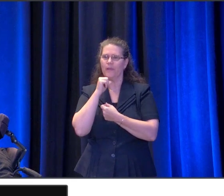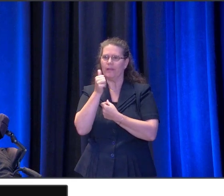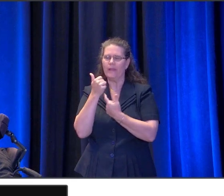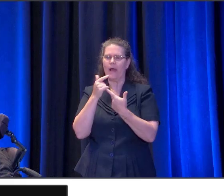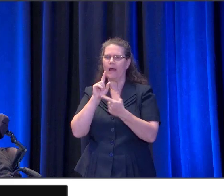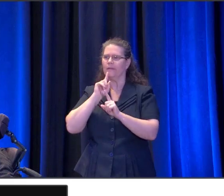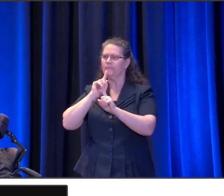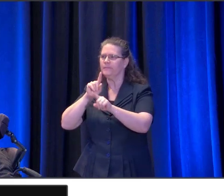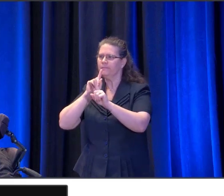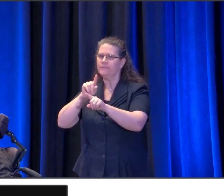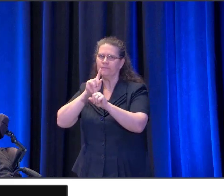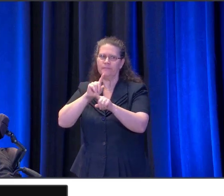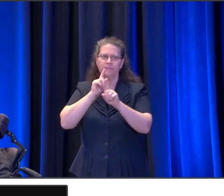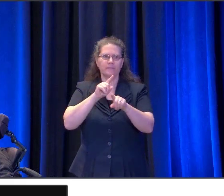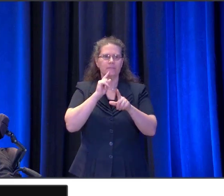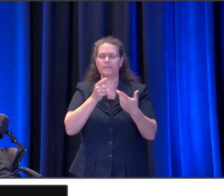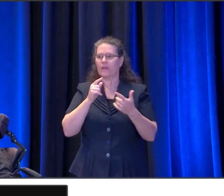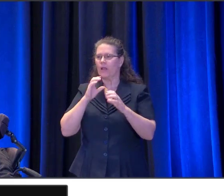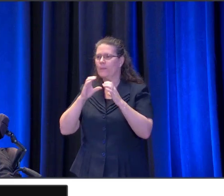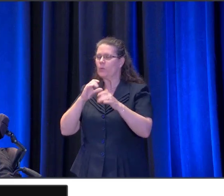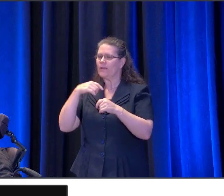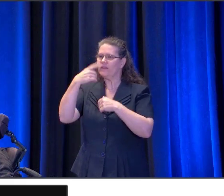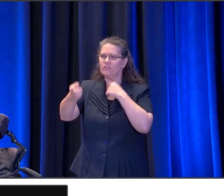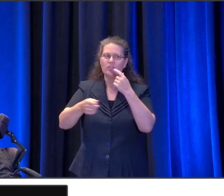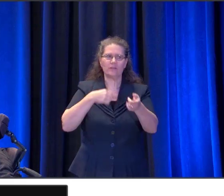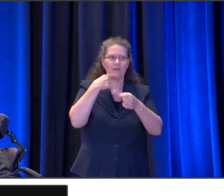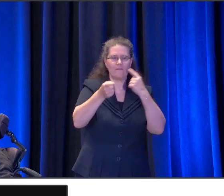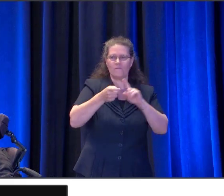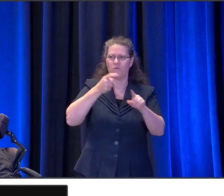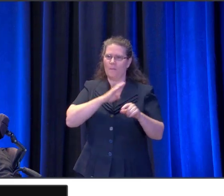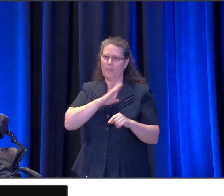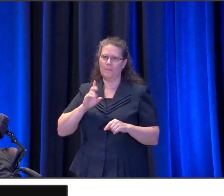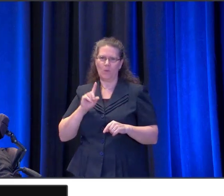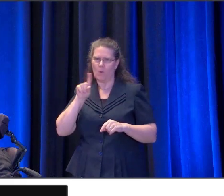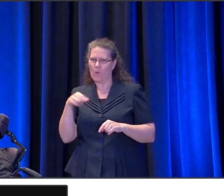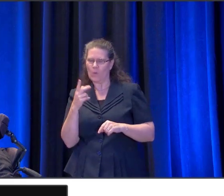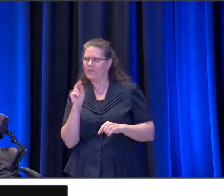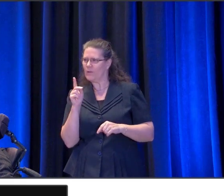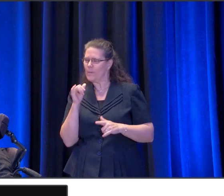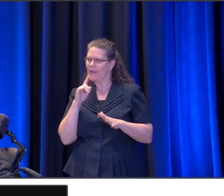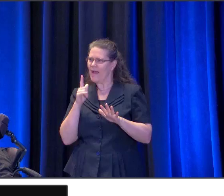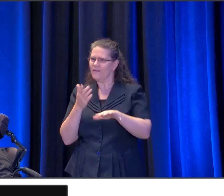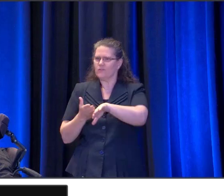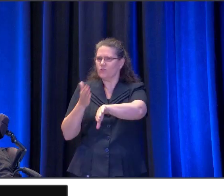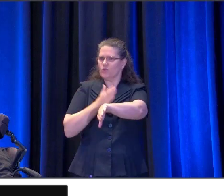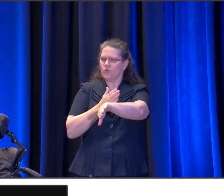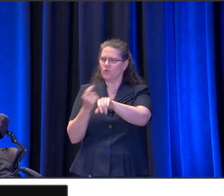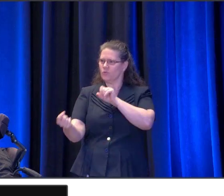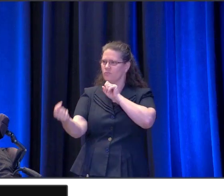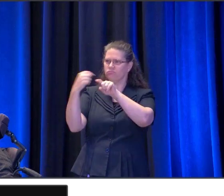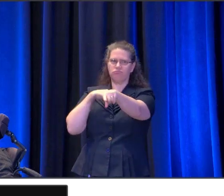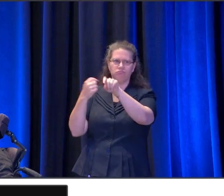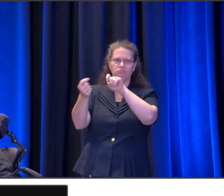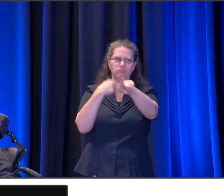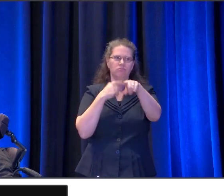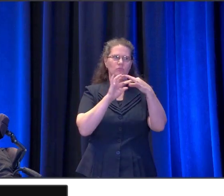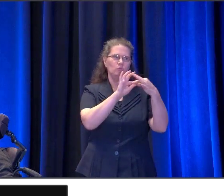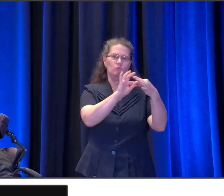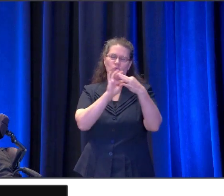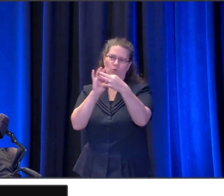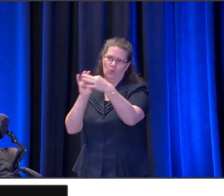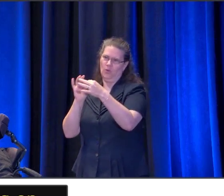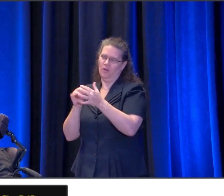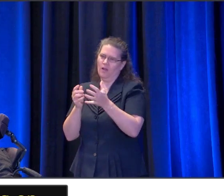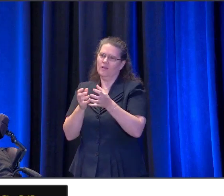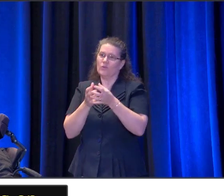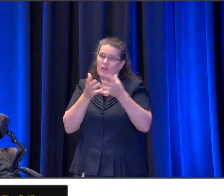one-way direction for communication, but we have to really keep working on finding ways to improve communication. I think there's a lot of work that